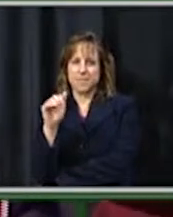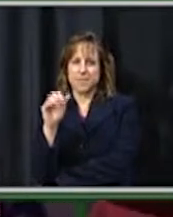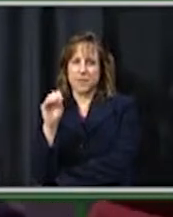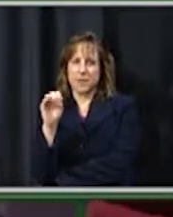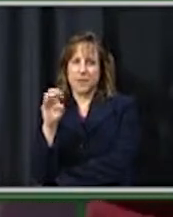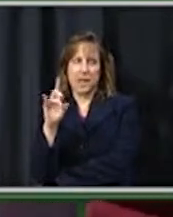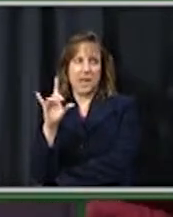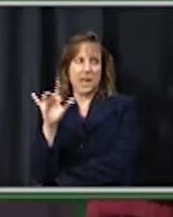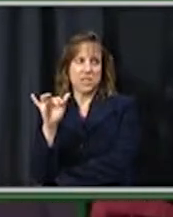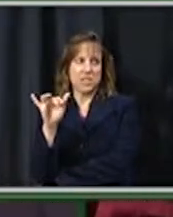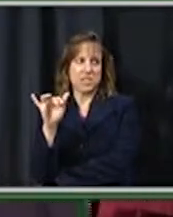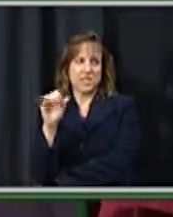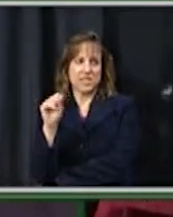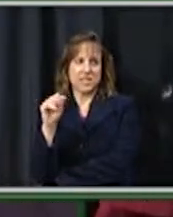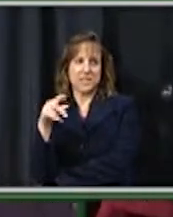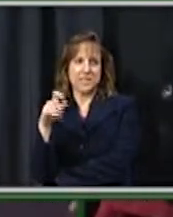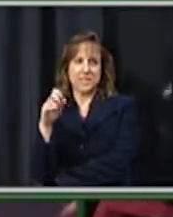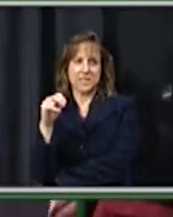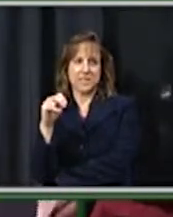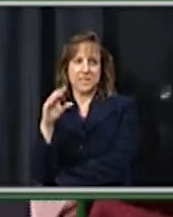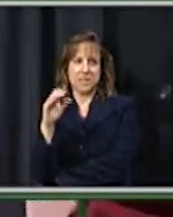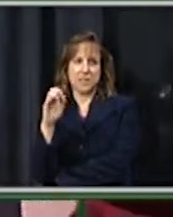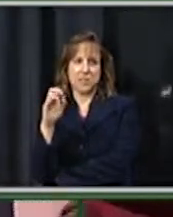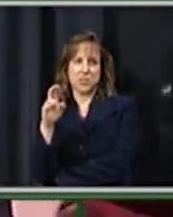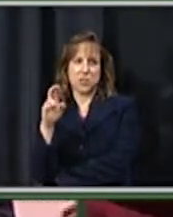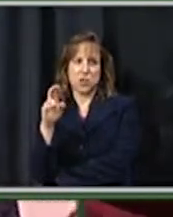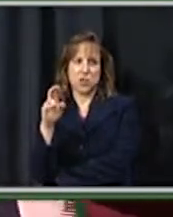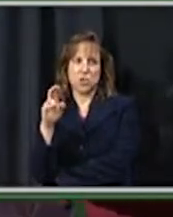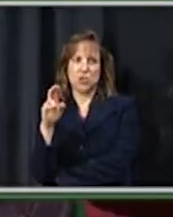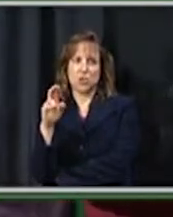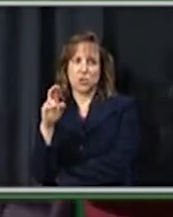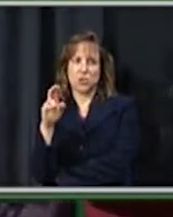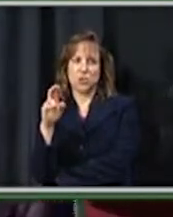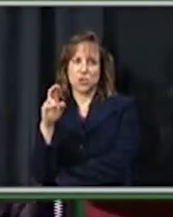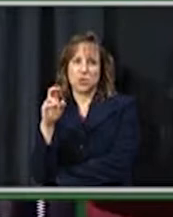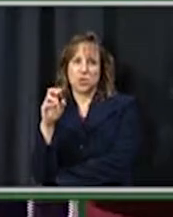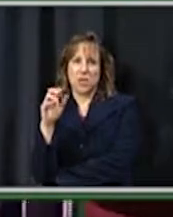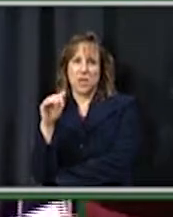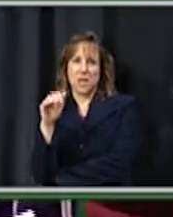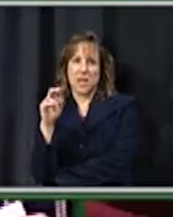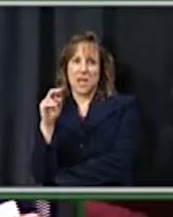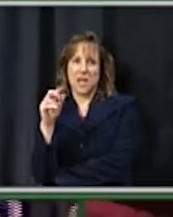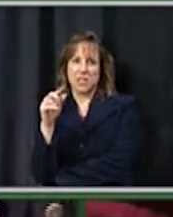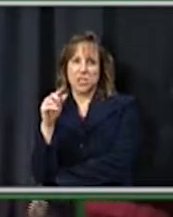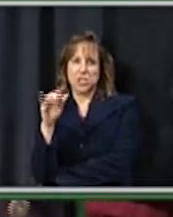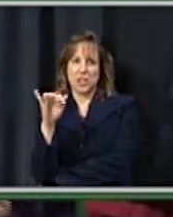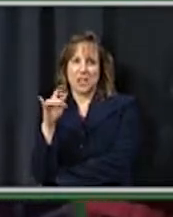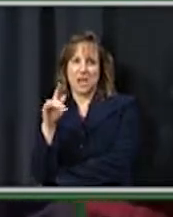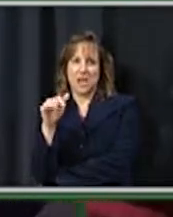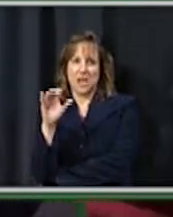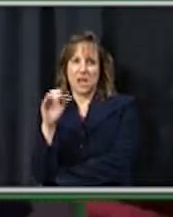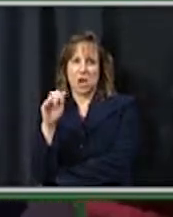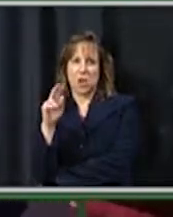Ashley Elizabeth Spencer. Angelina Bella Caruso.